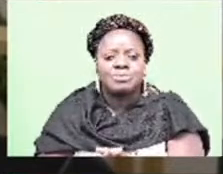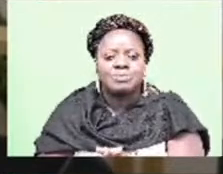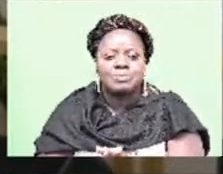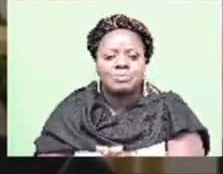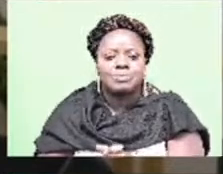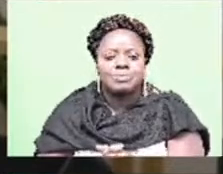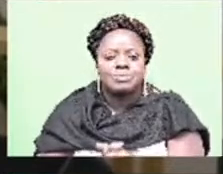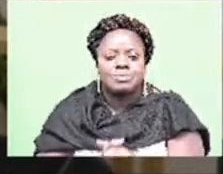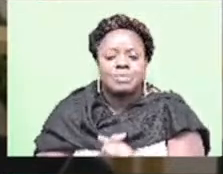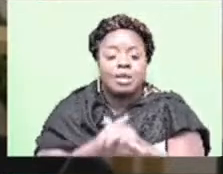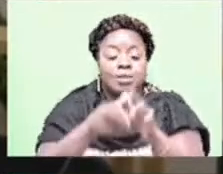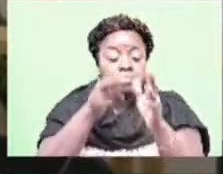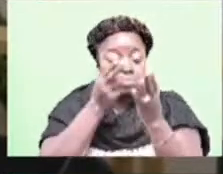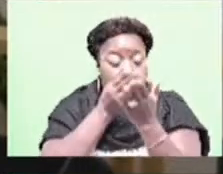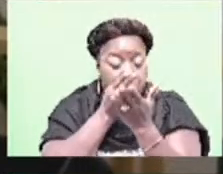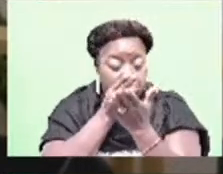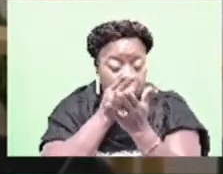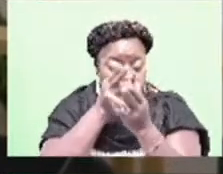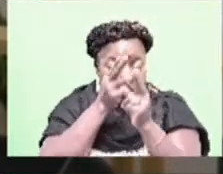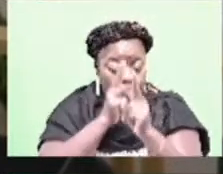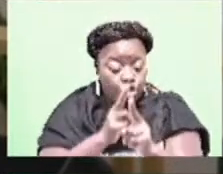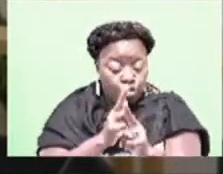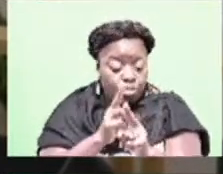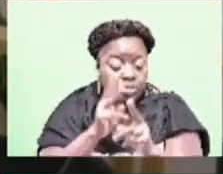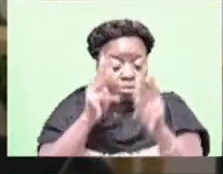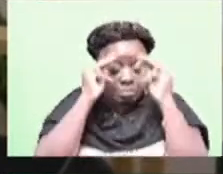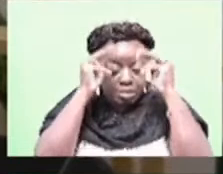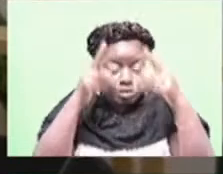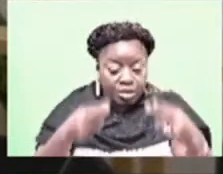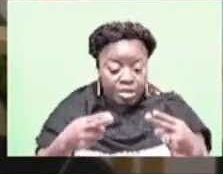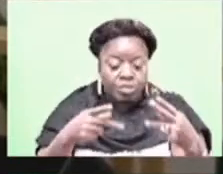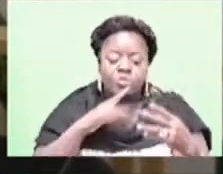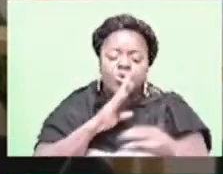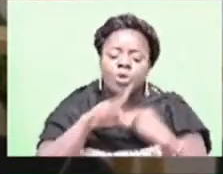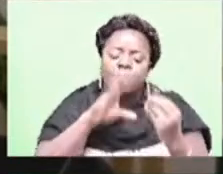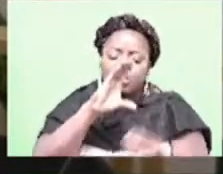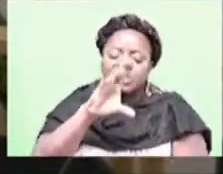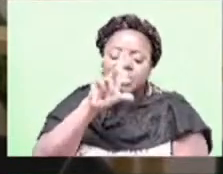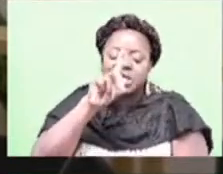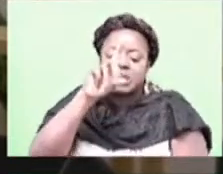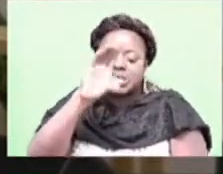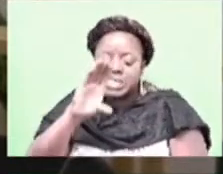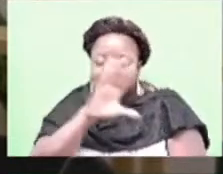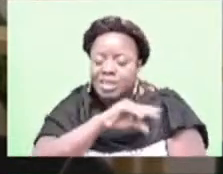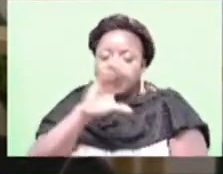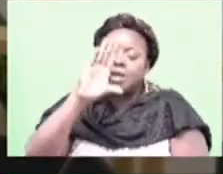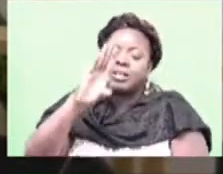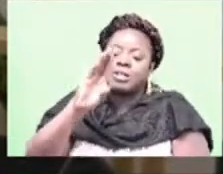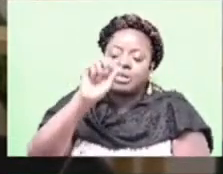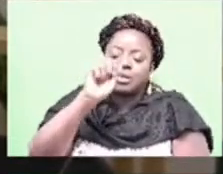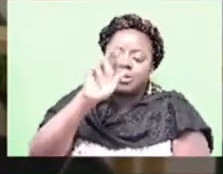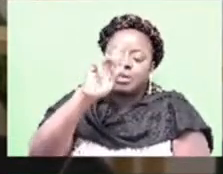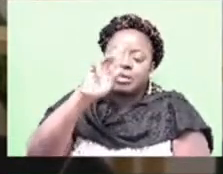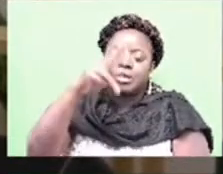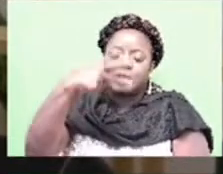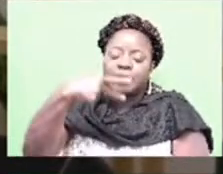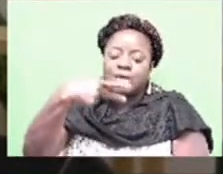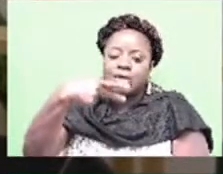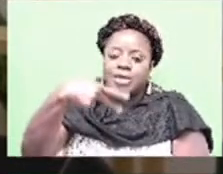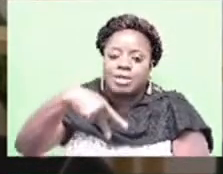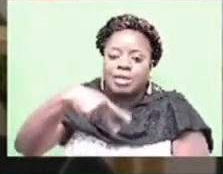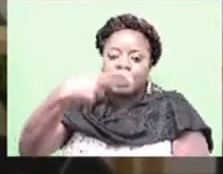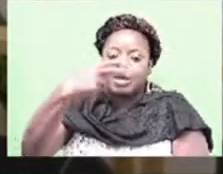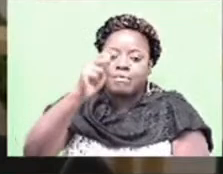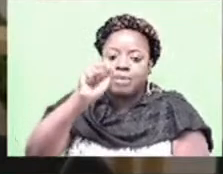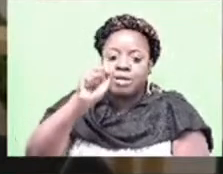the Honourable Minister of Health spoke about CDC and CARPA, and I think the country has gotten so accustomed to hearing those terms